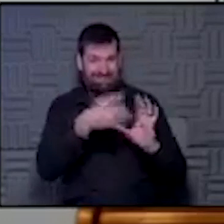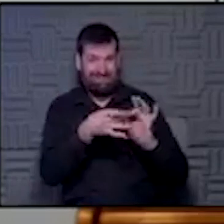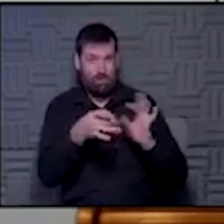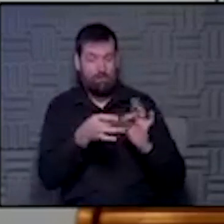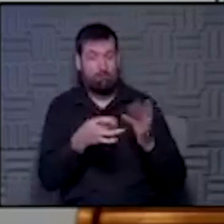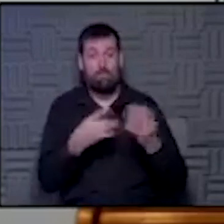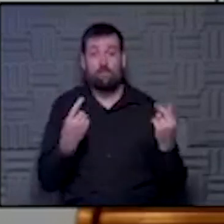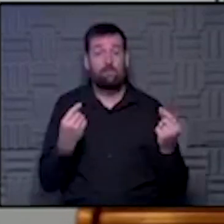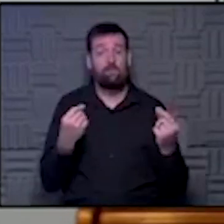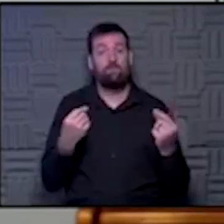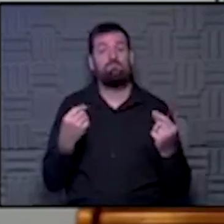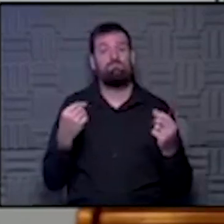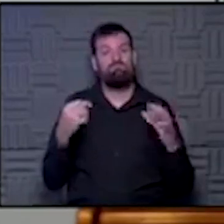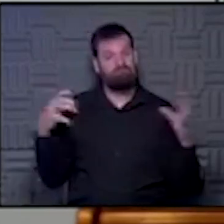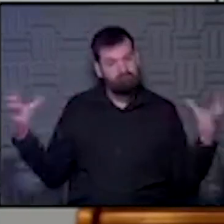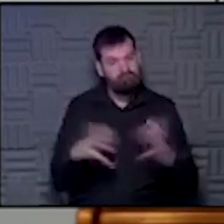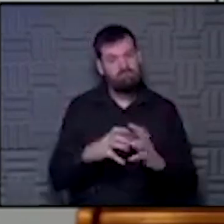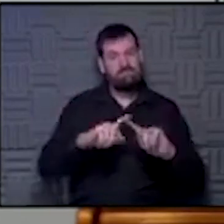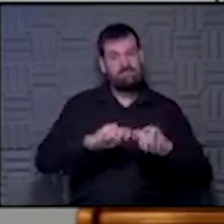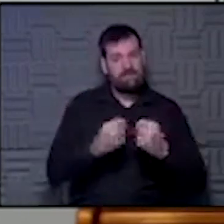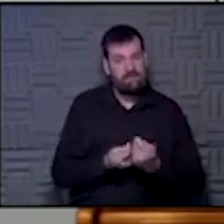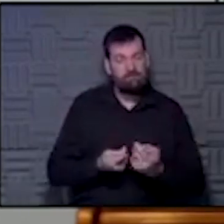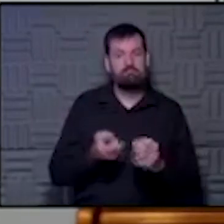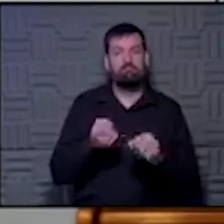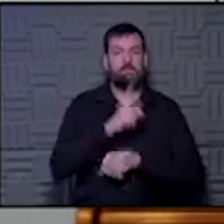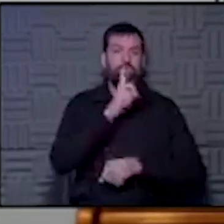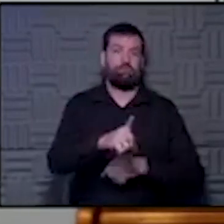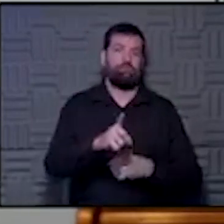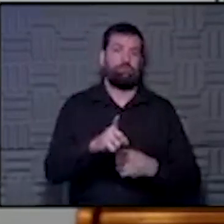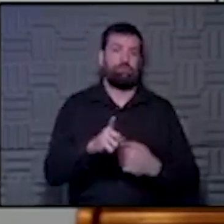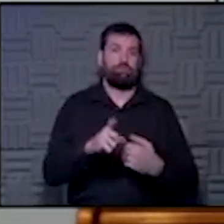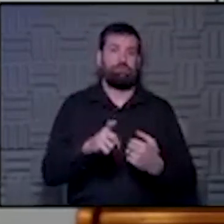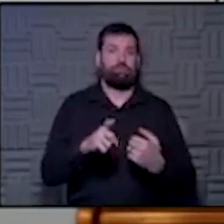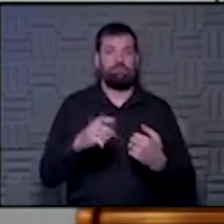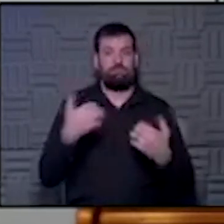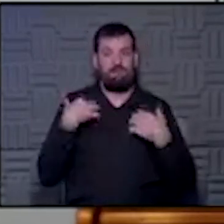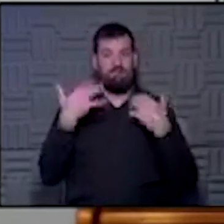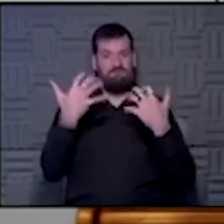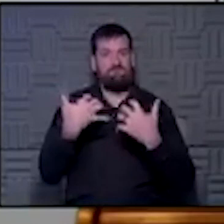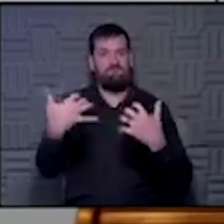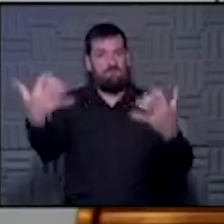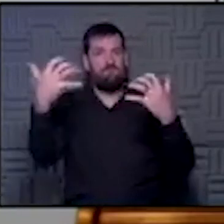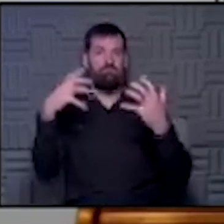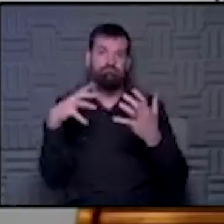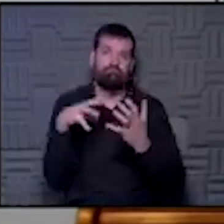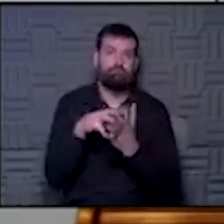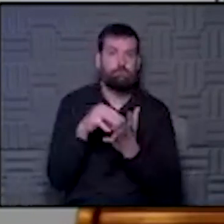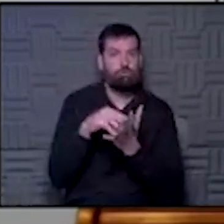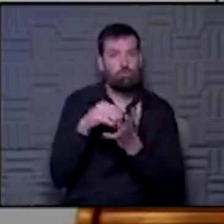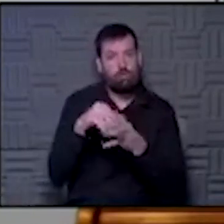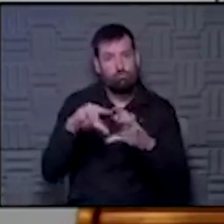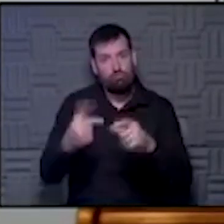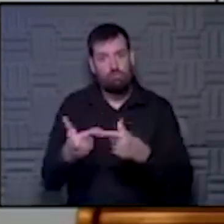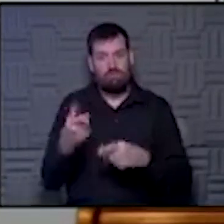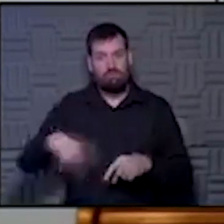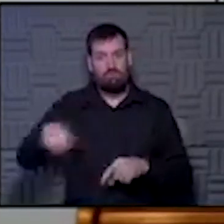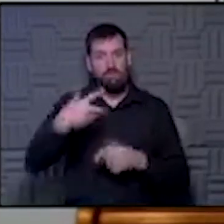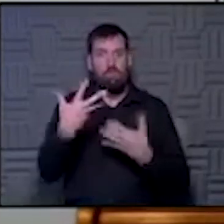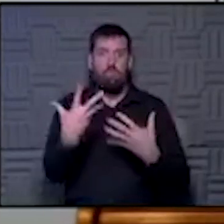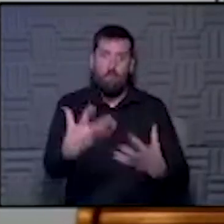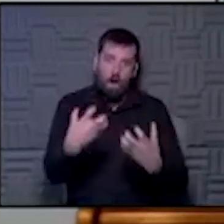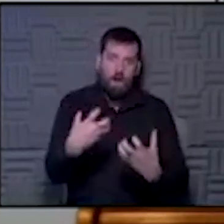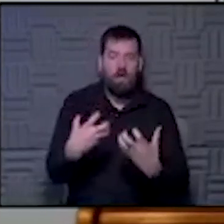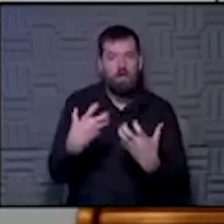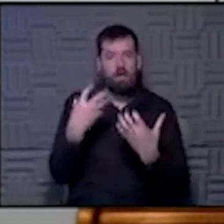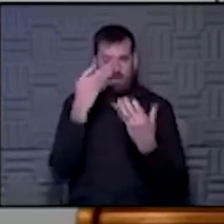to get our teams together, make sure that we have an audience and a learning group that wants to have that